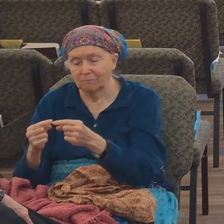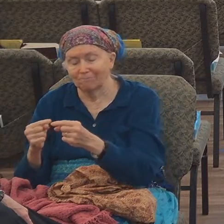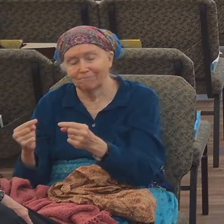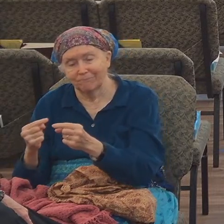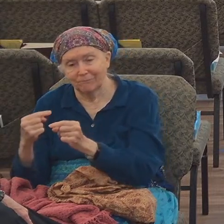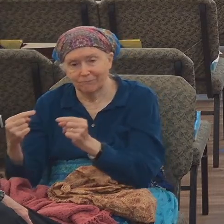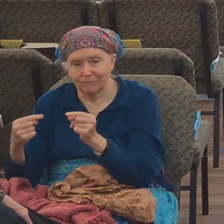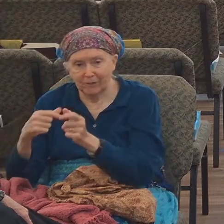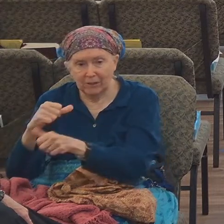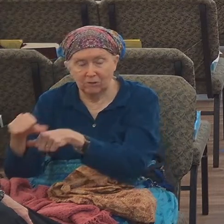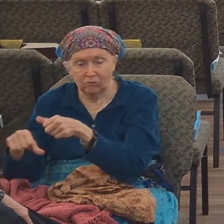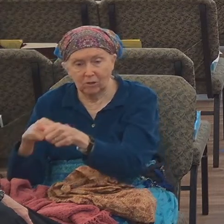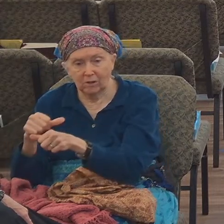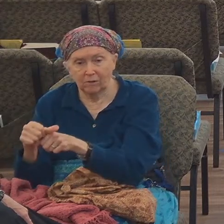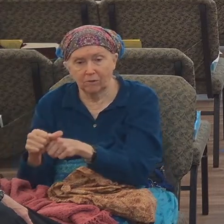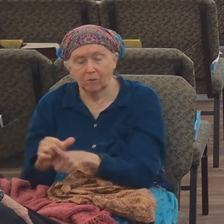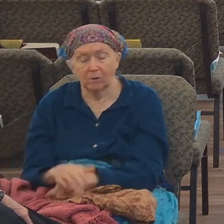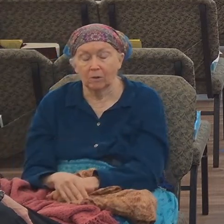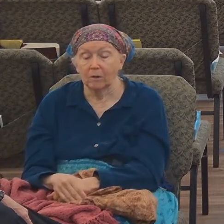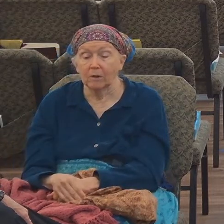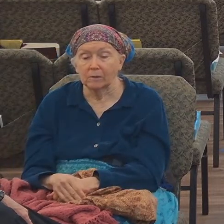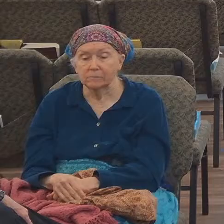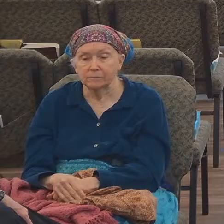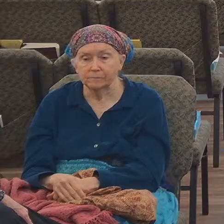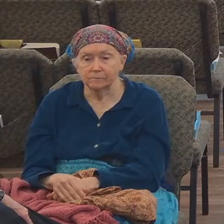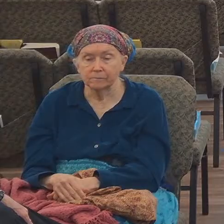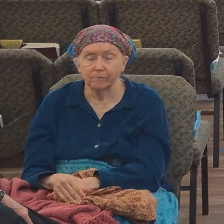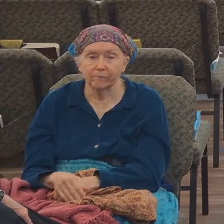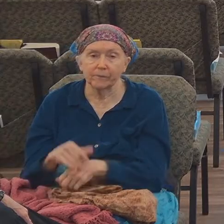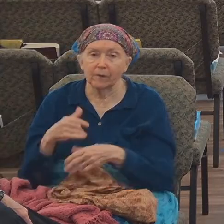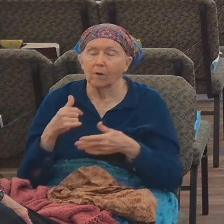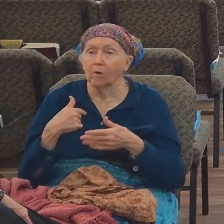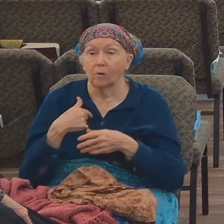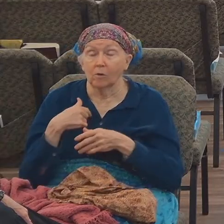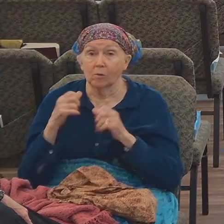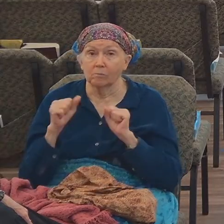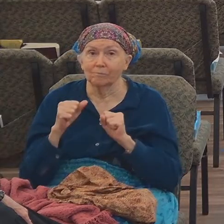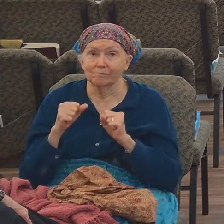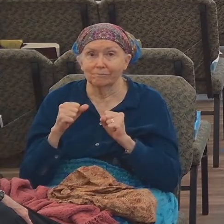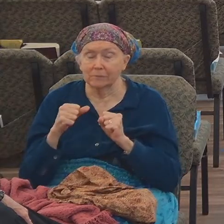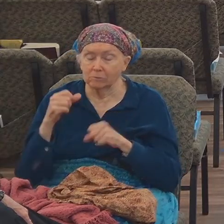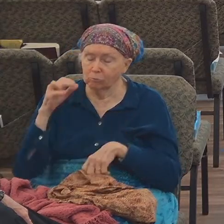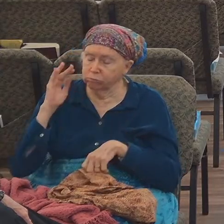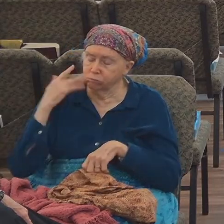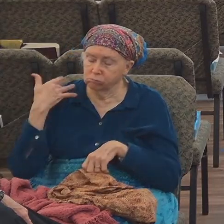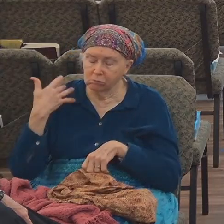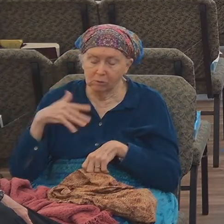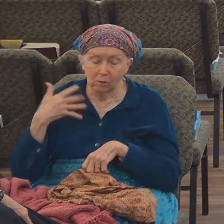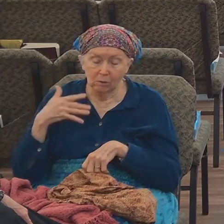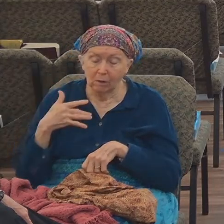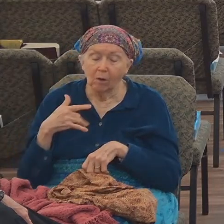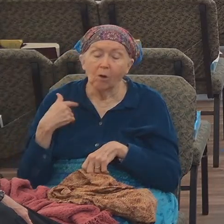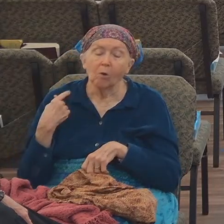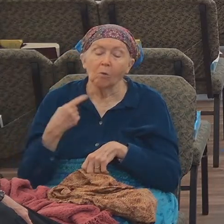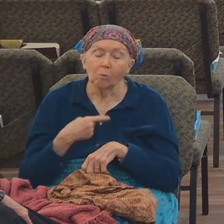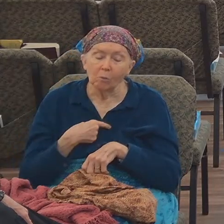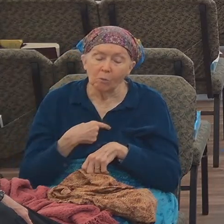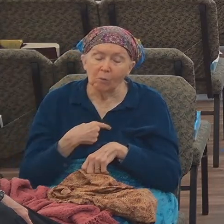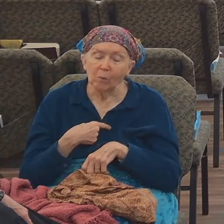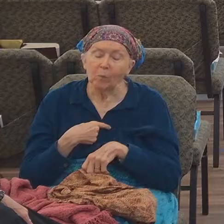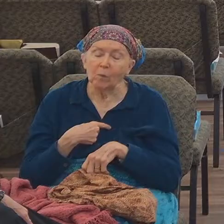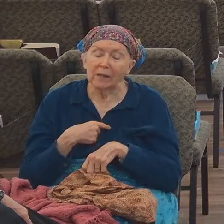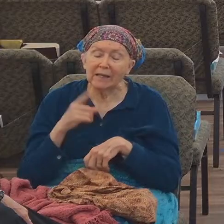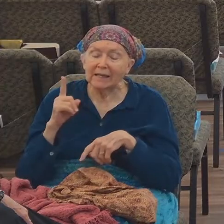This is why, I can get on a soapbox right now, but I won't. Don't leave anything up to assumptions. We have to express it.